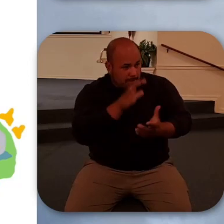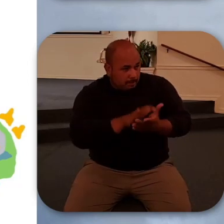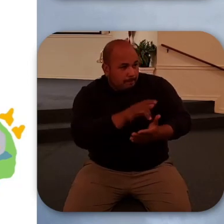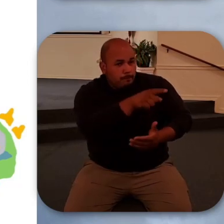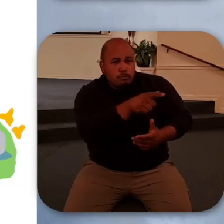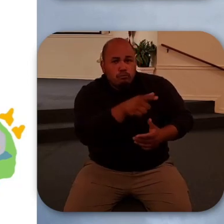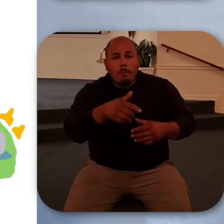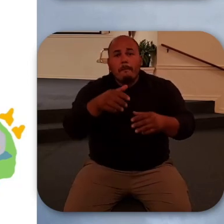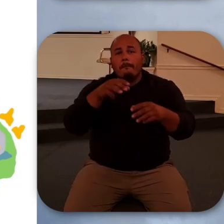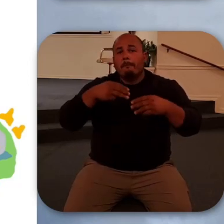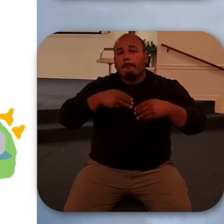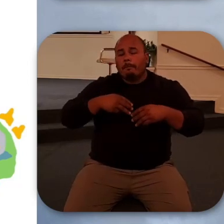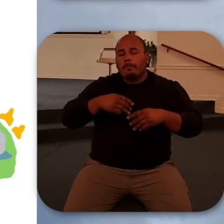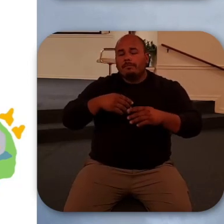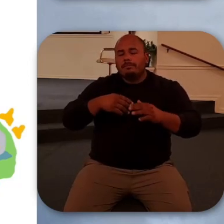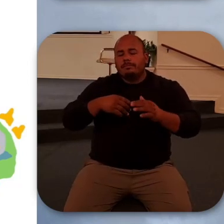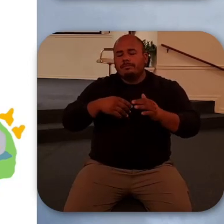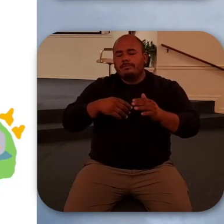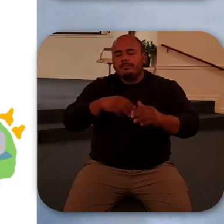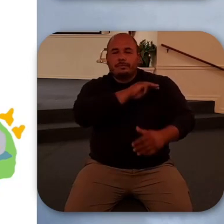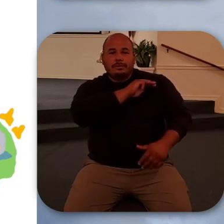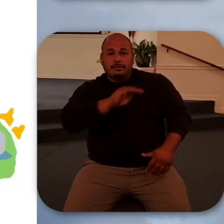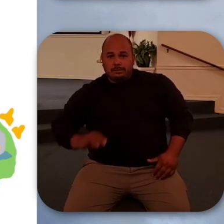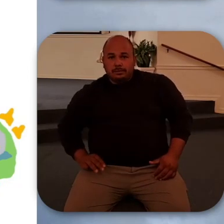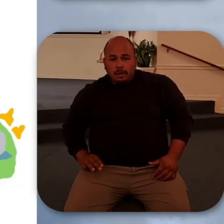the Son of God, who is to come into the world.